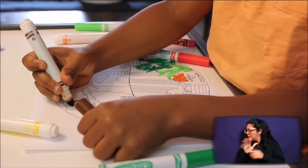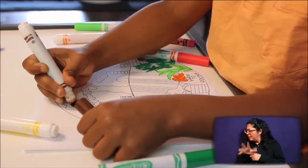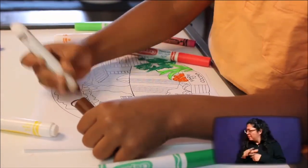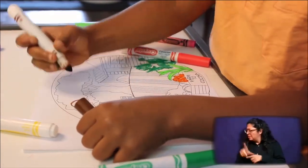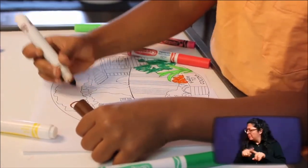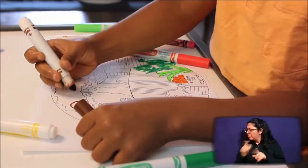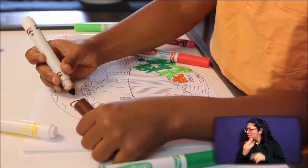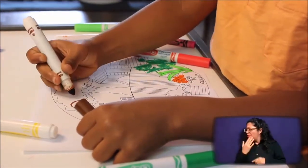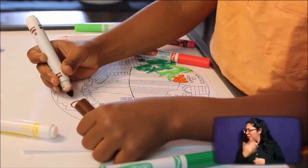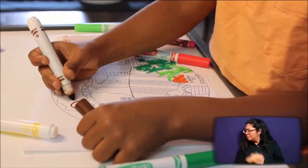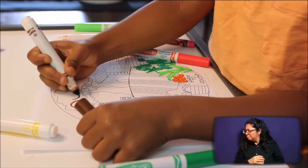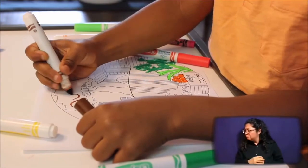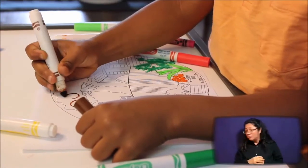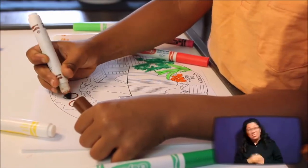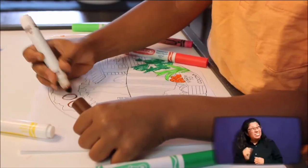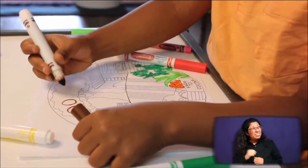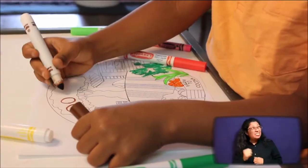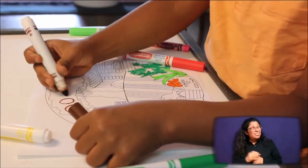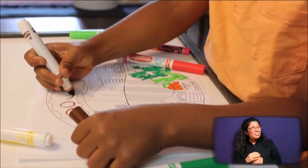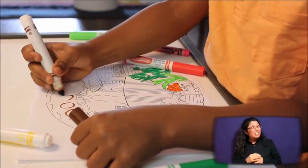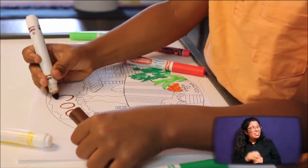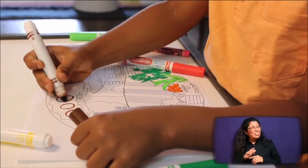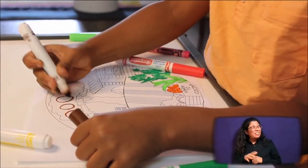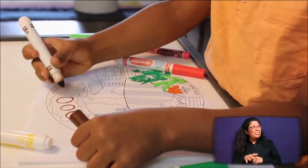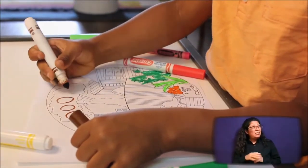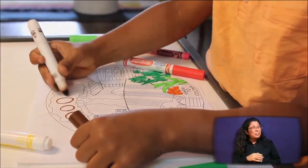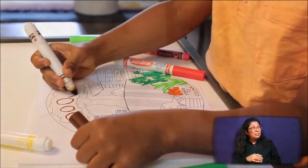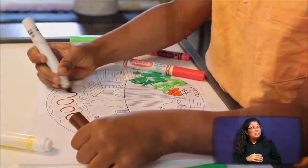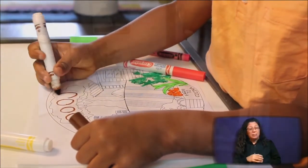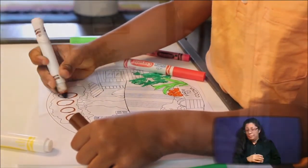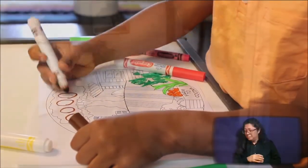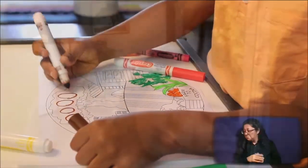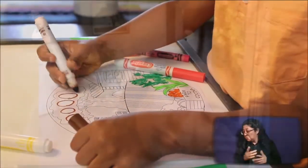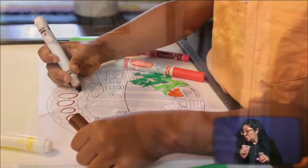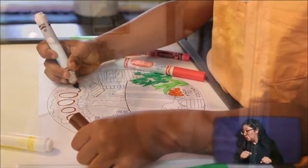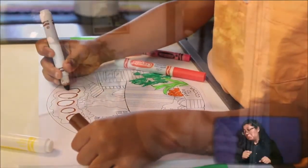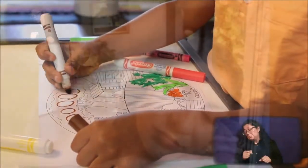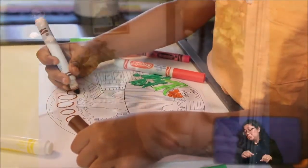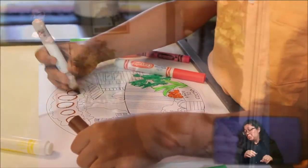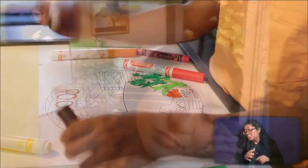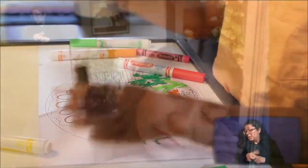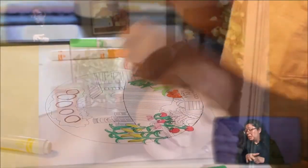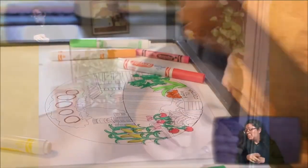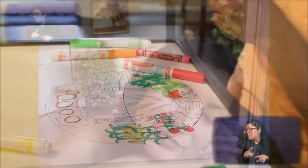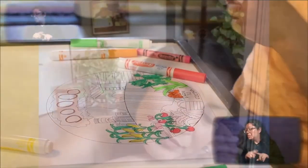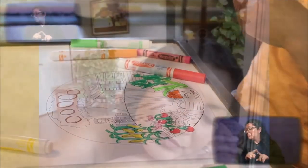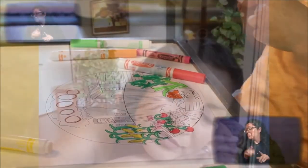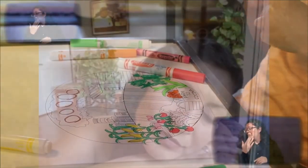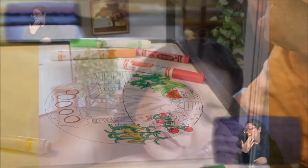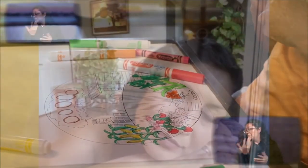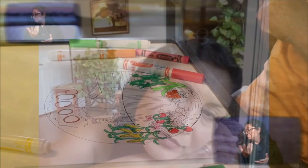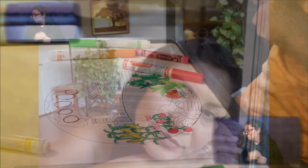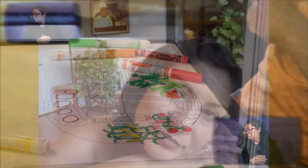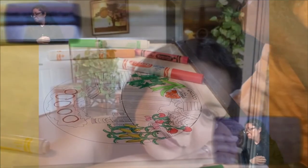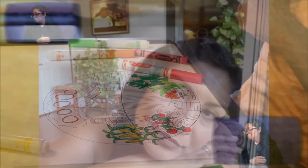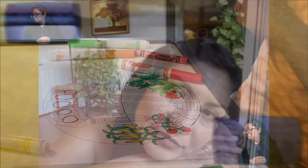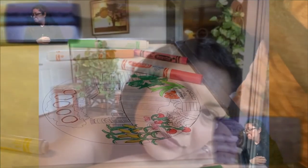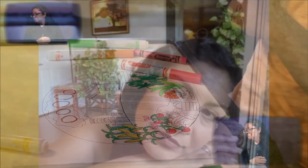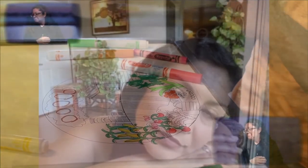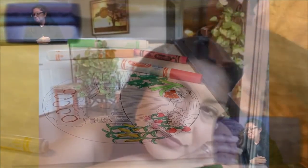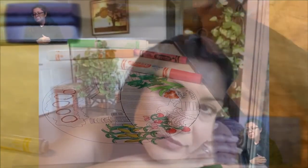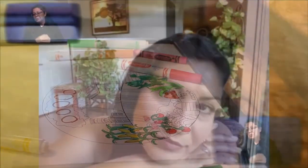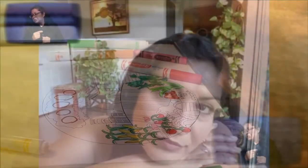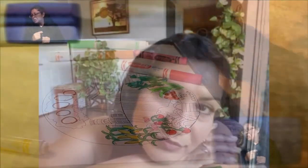Mm-hmm. Like these. Mm-hmm. Then you could always do the leaves like the other part of the tree, like green